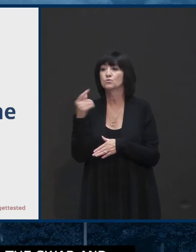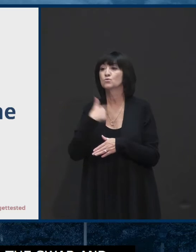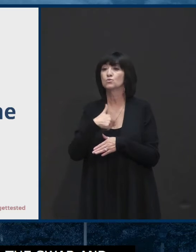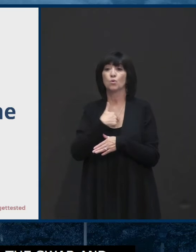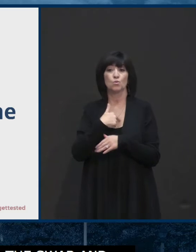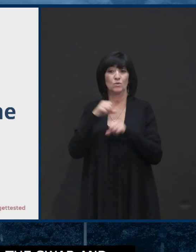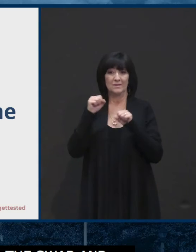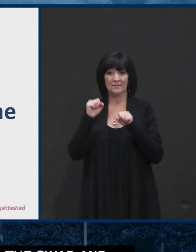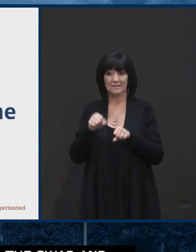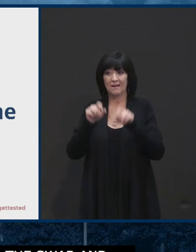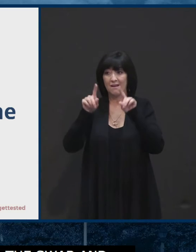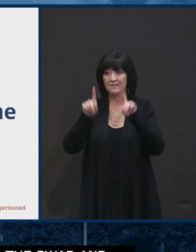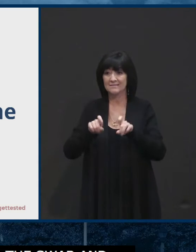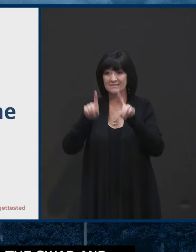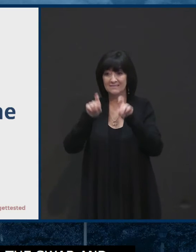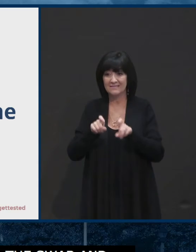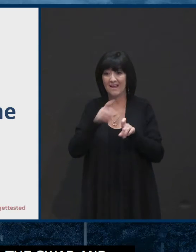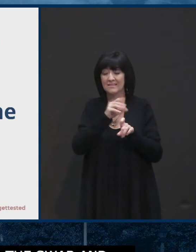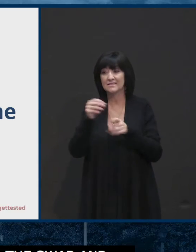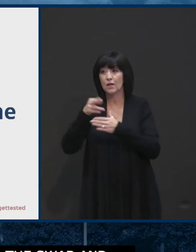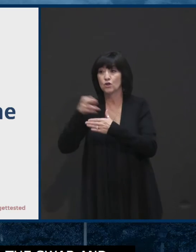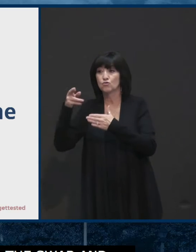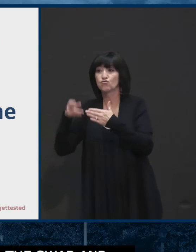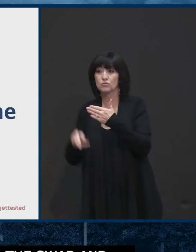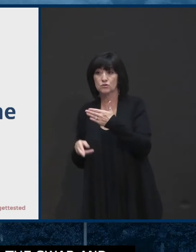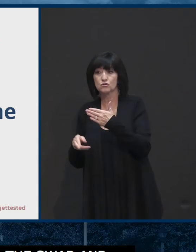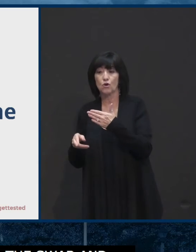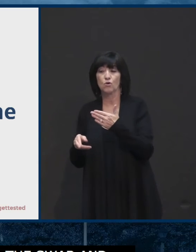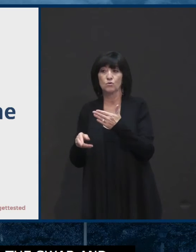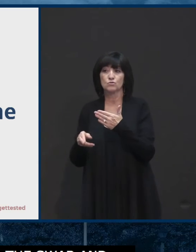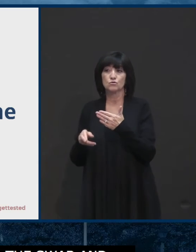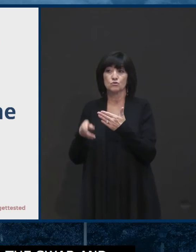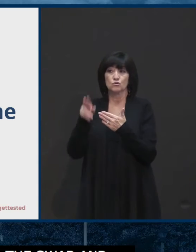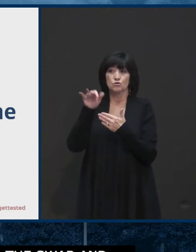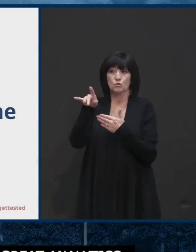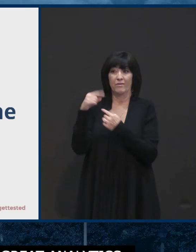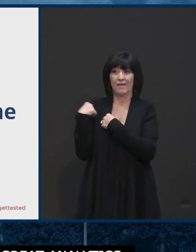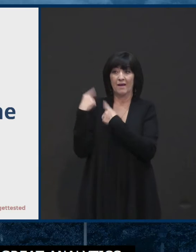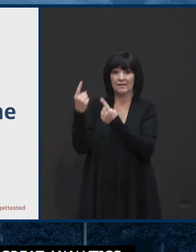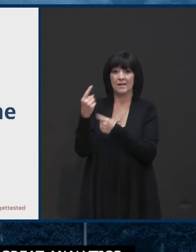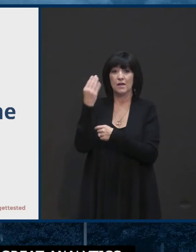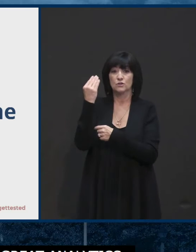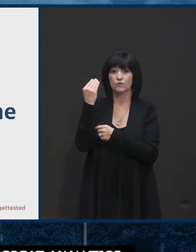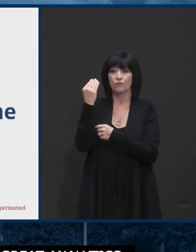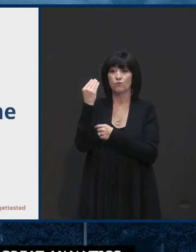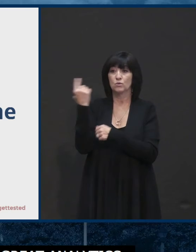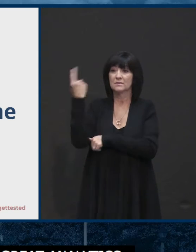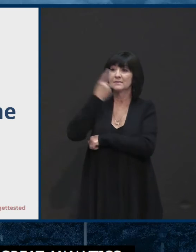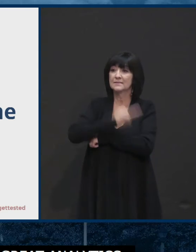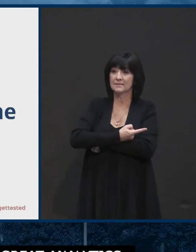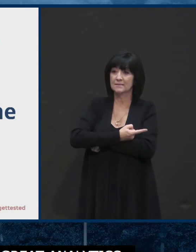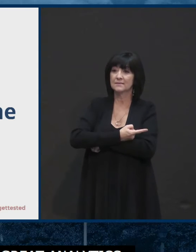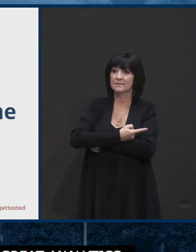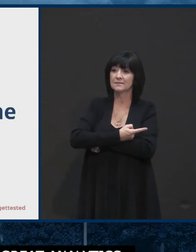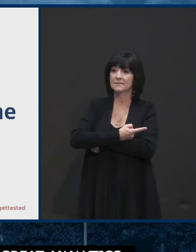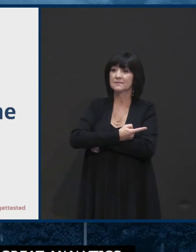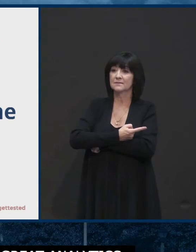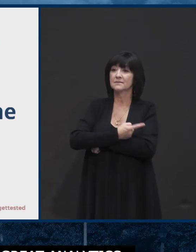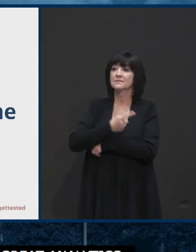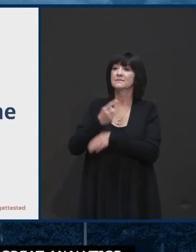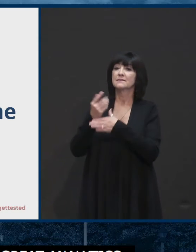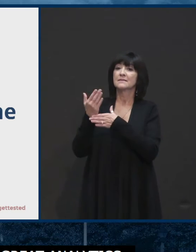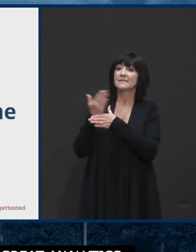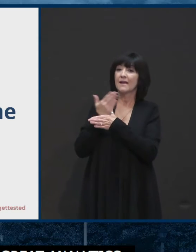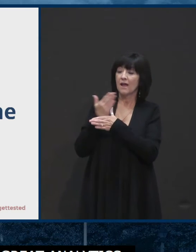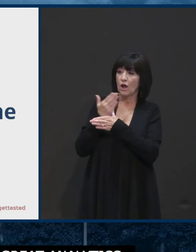the state and when the results were getting delivered. Last week, or actually for the last 14 days, the average has been 30.5 hours from